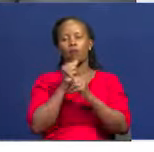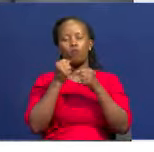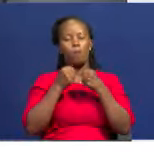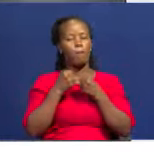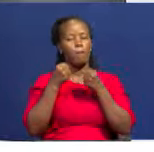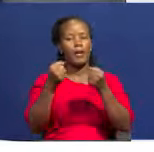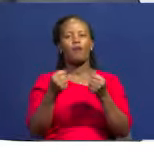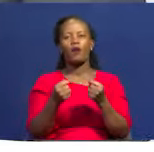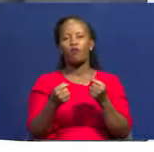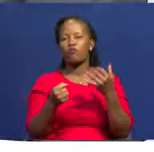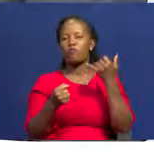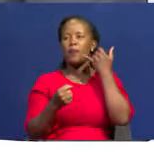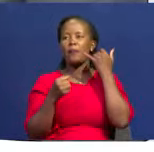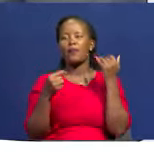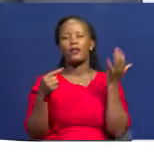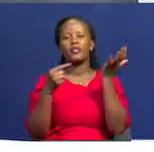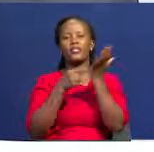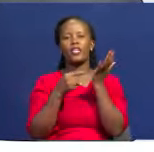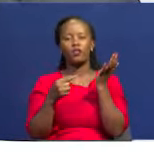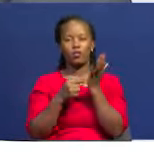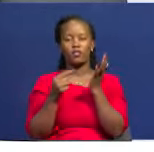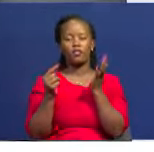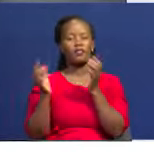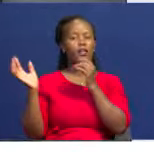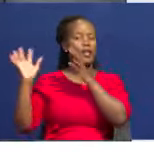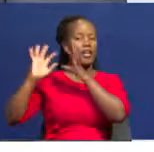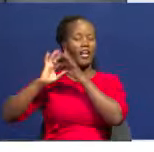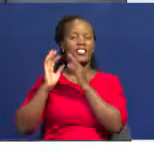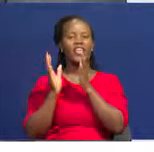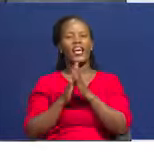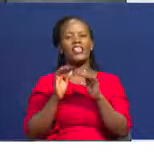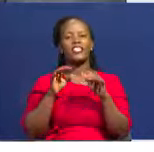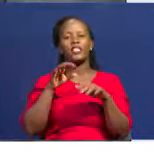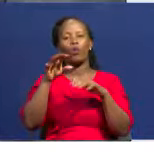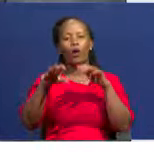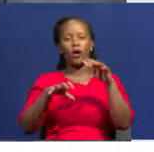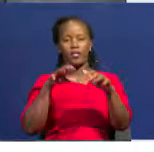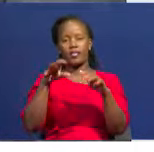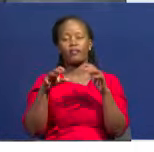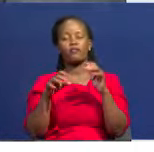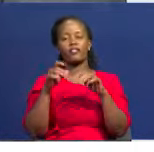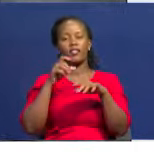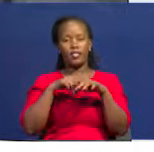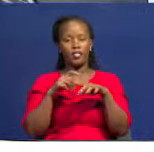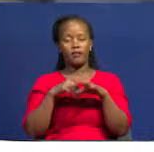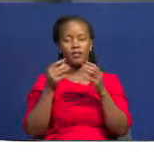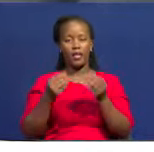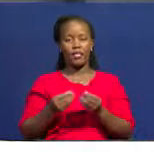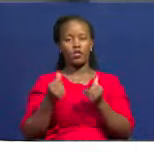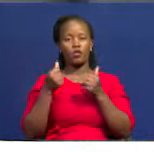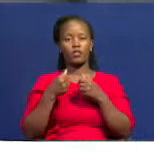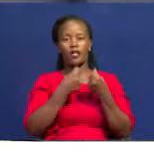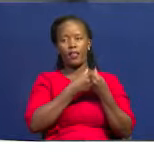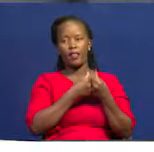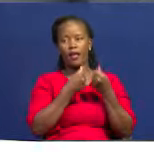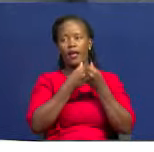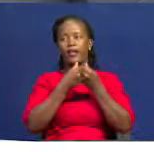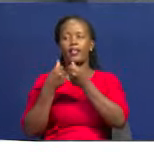Kenya's diverse landscapes, culture, and wildlife while addressing climate change challenges. Here